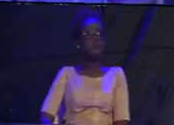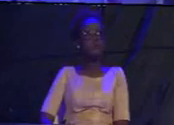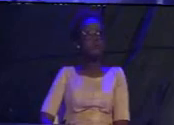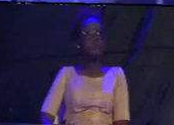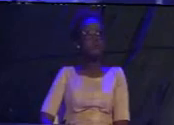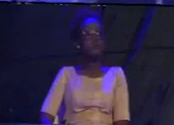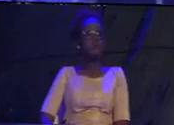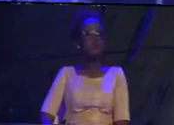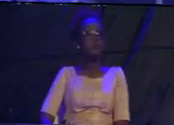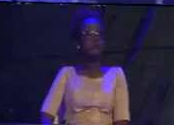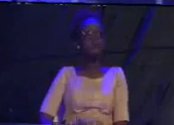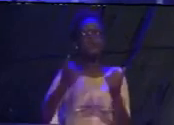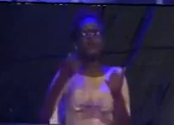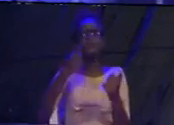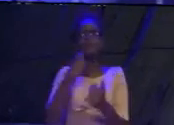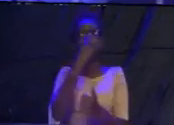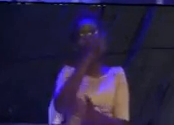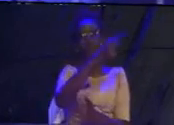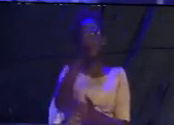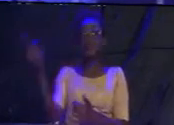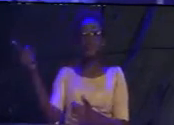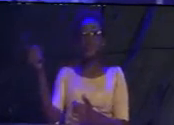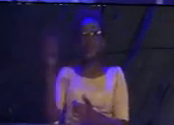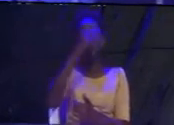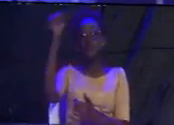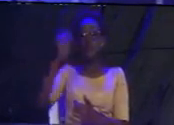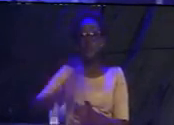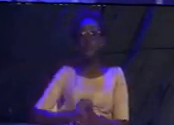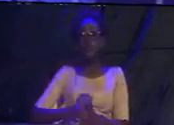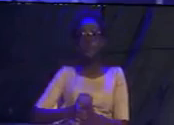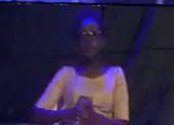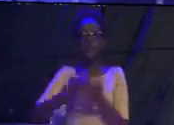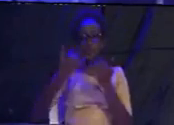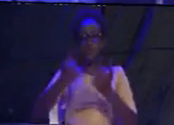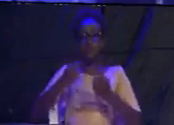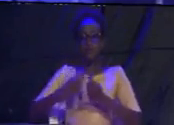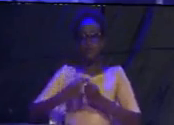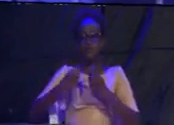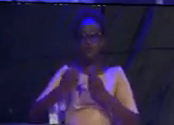of the power of God. Let me tell you, Africa is